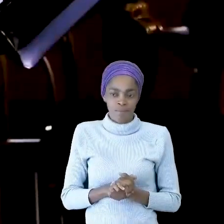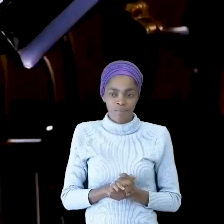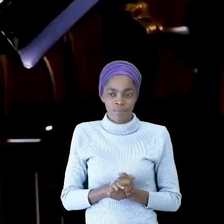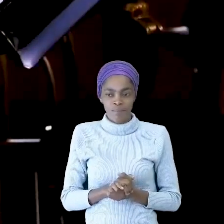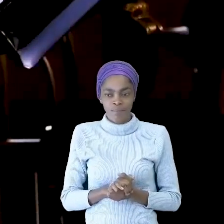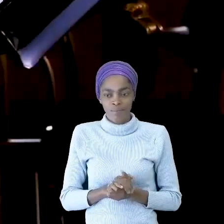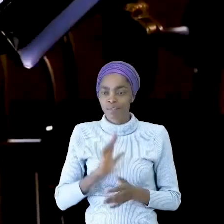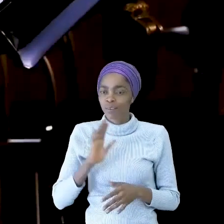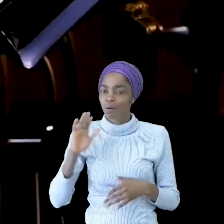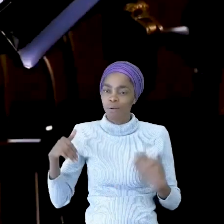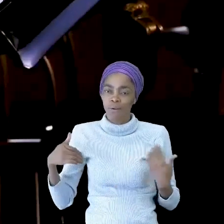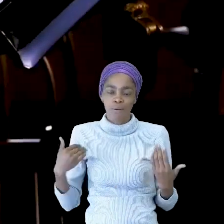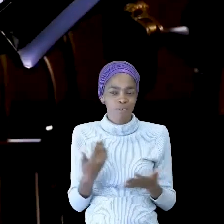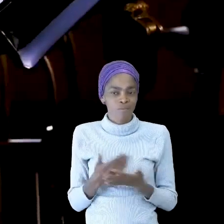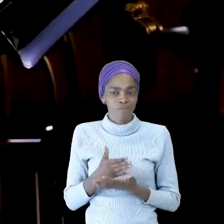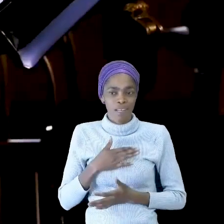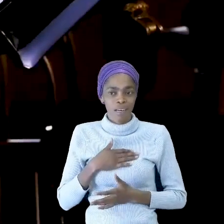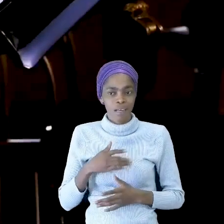All my life,